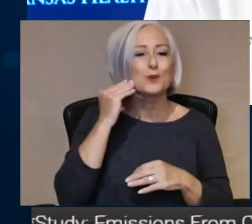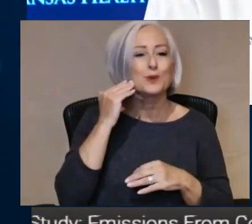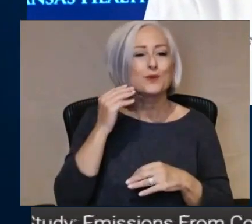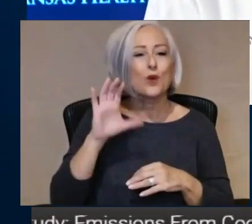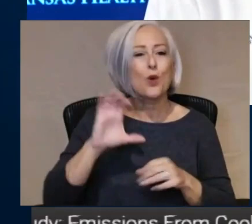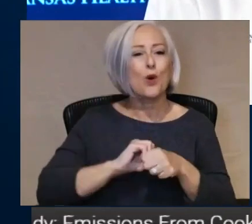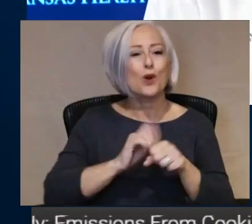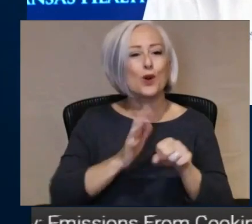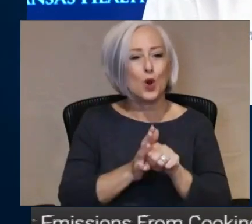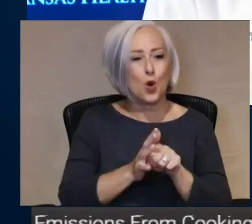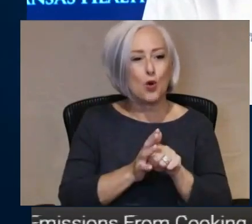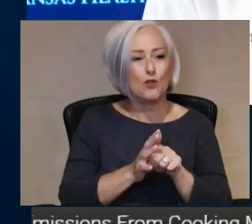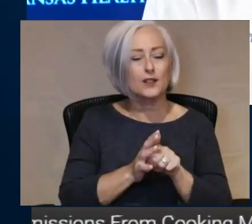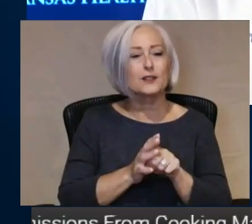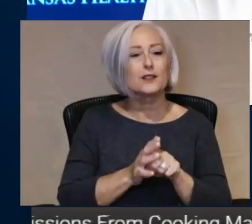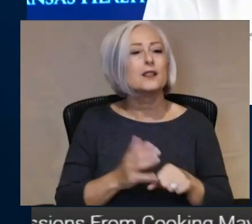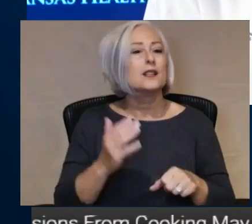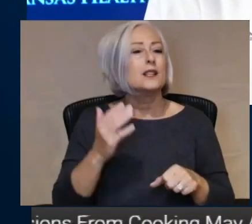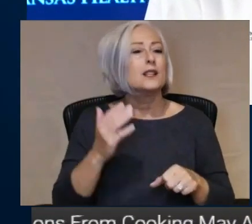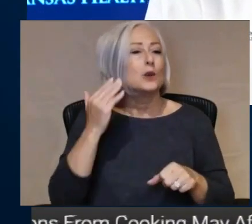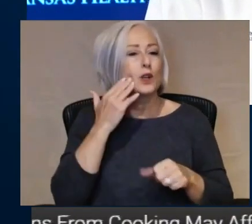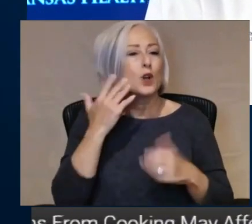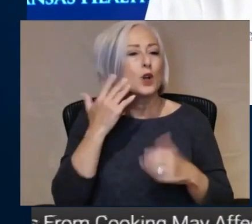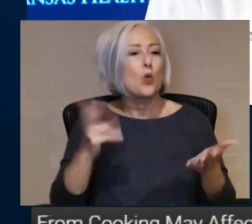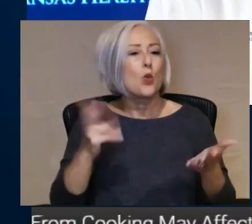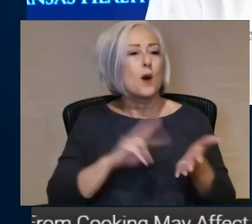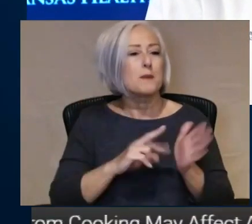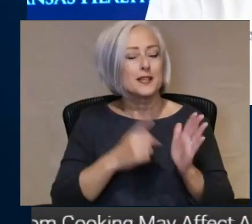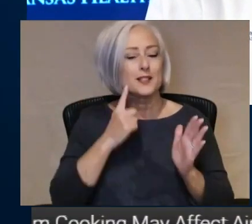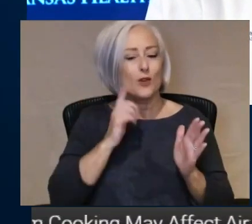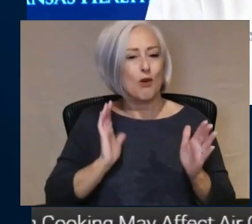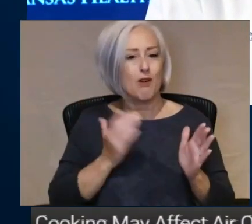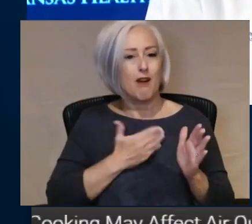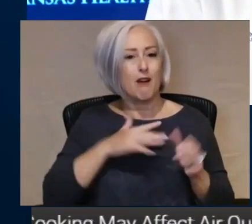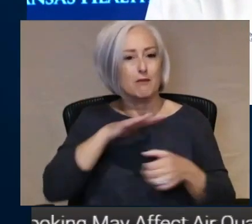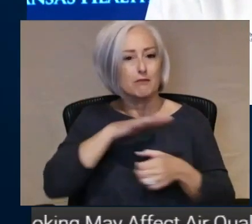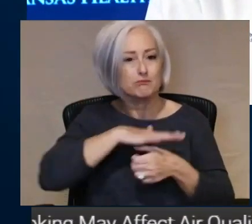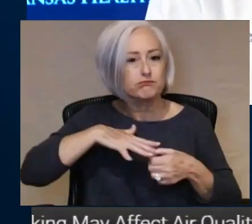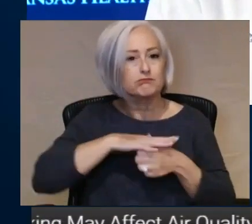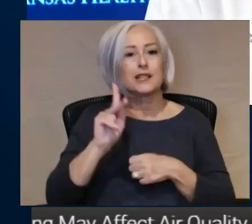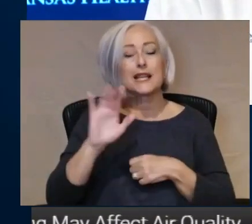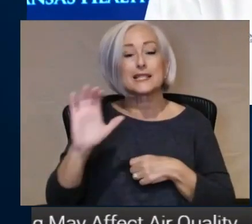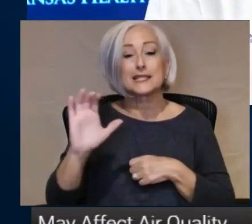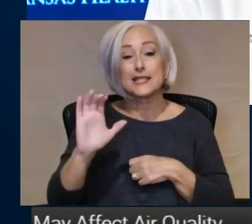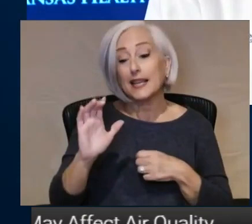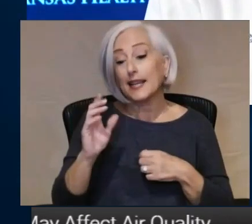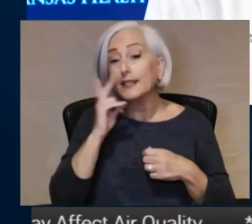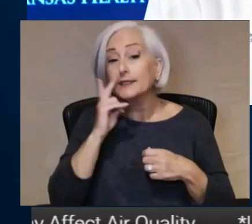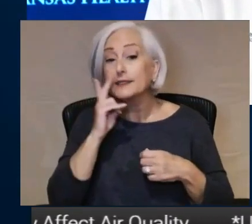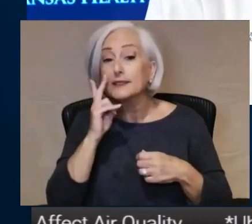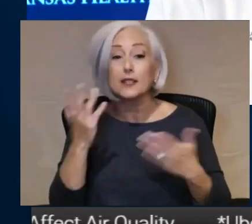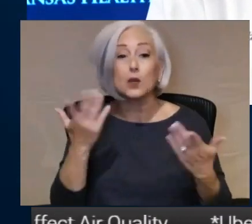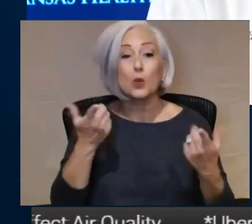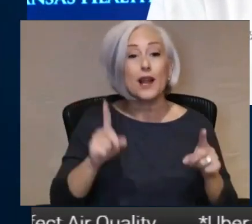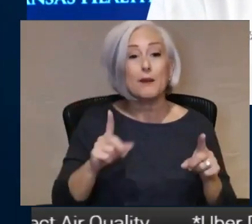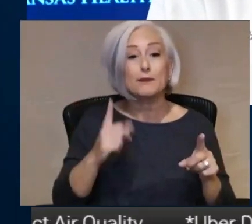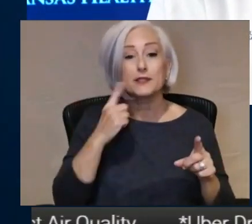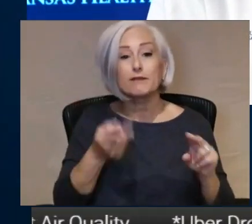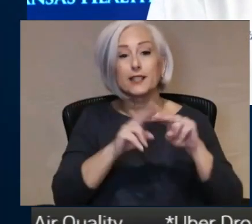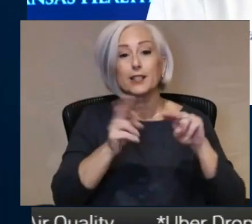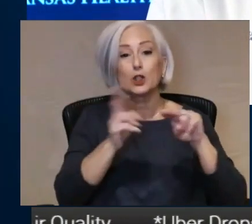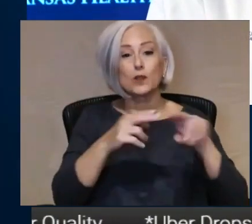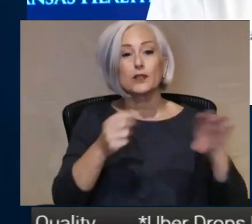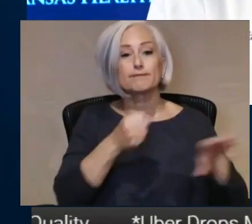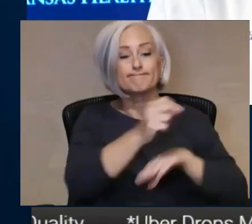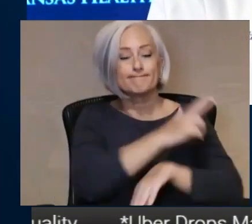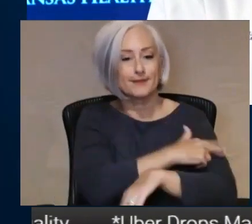for our area, and especially if we start seeing a rise in hospitalizations that threaten our ability to take care of patients with all diseases, as we experienced in the